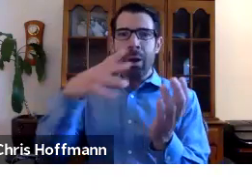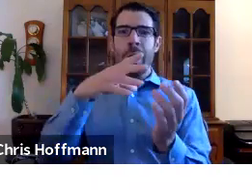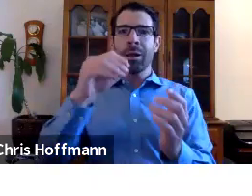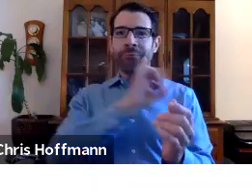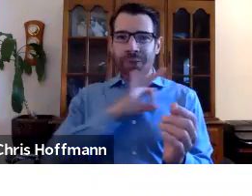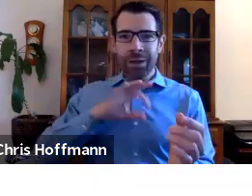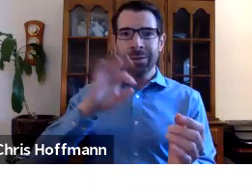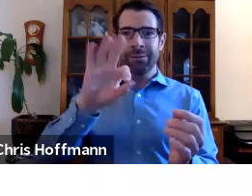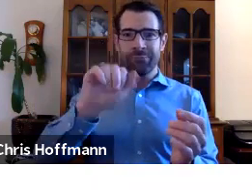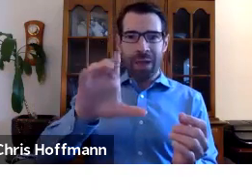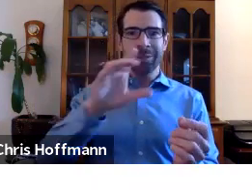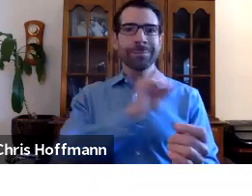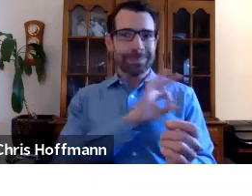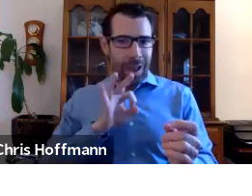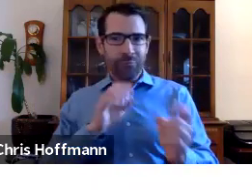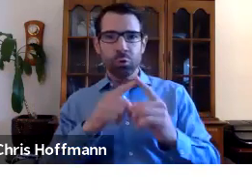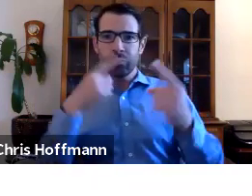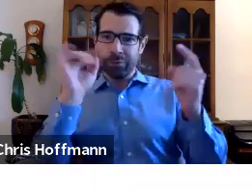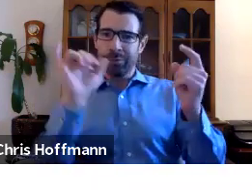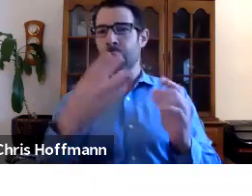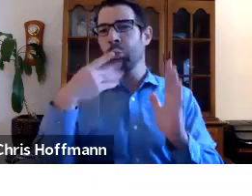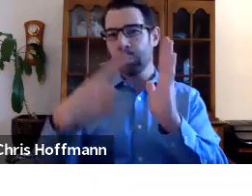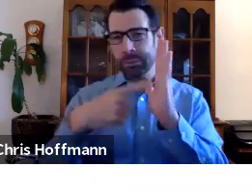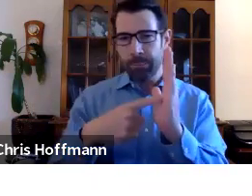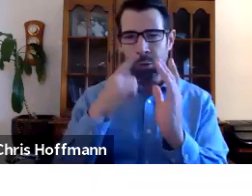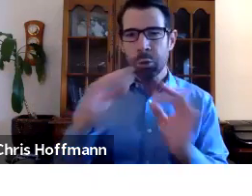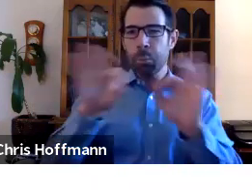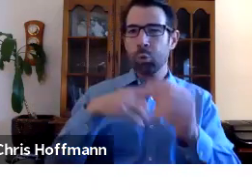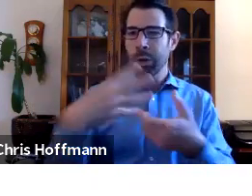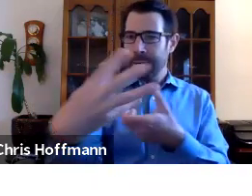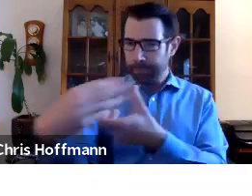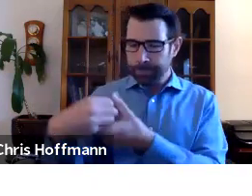And what this did is empowered the students, faculty, and